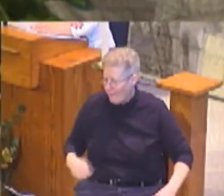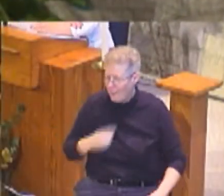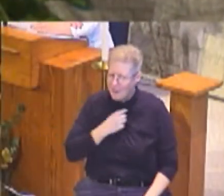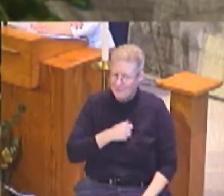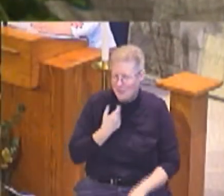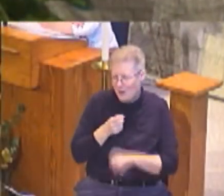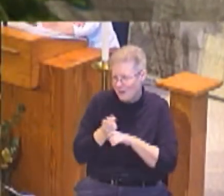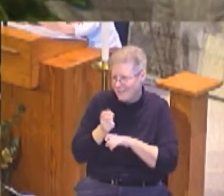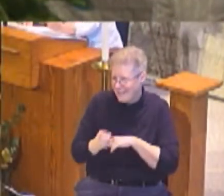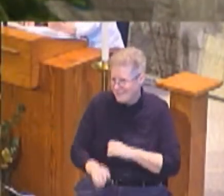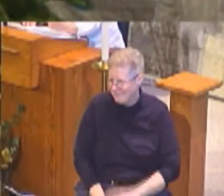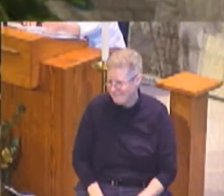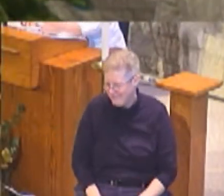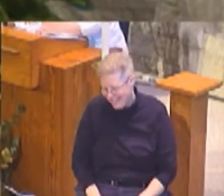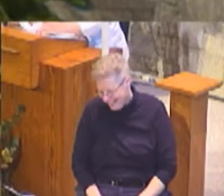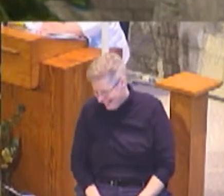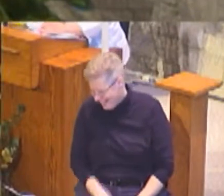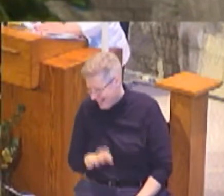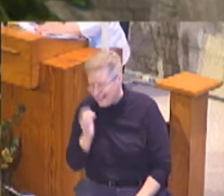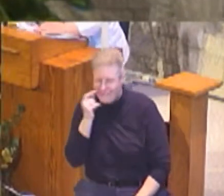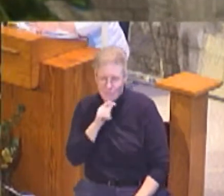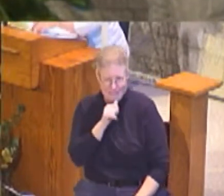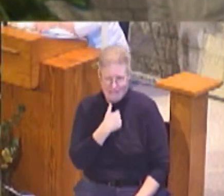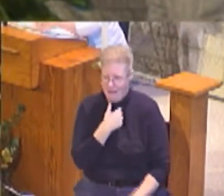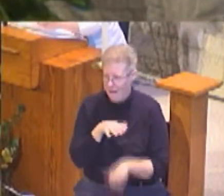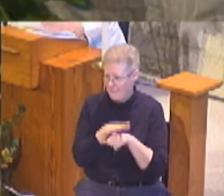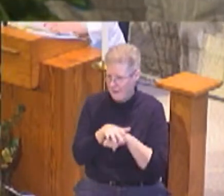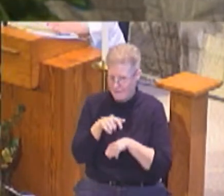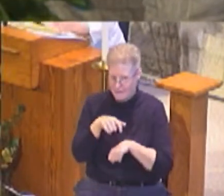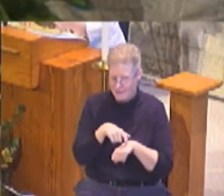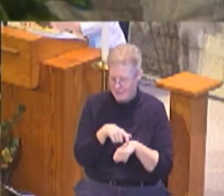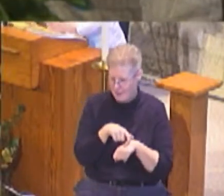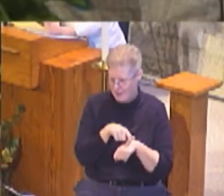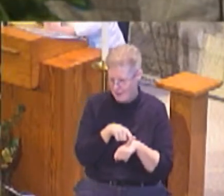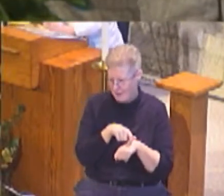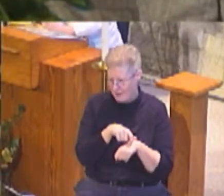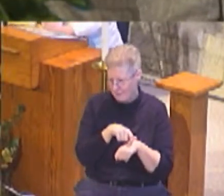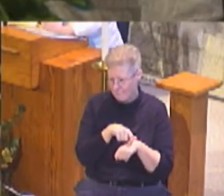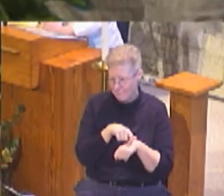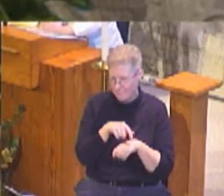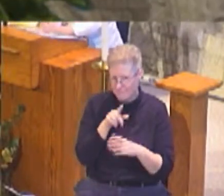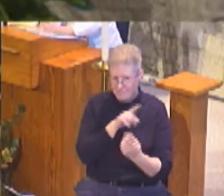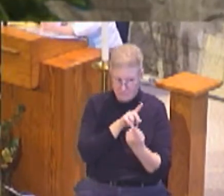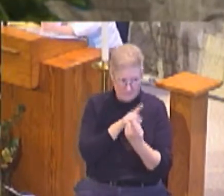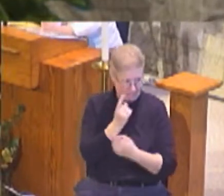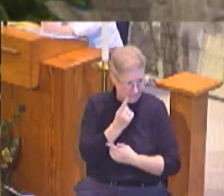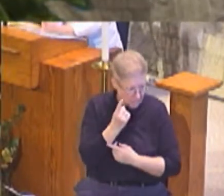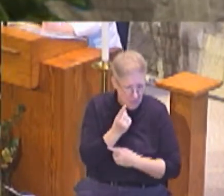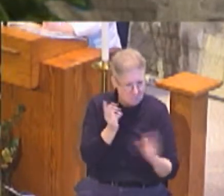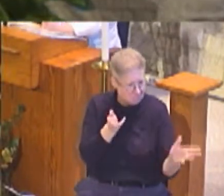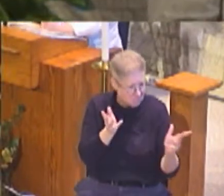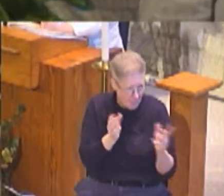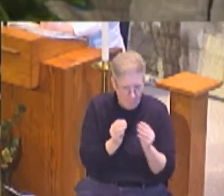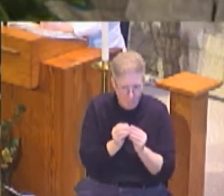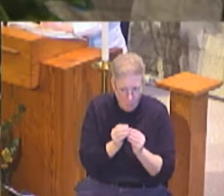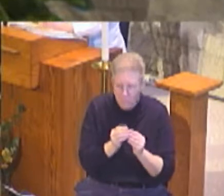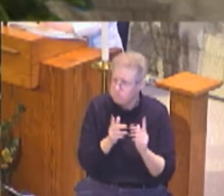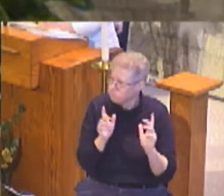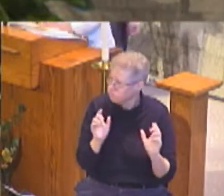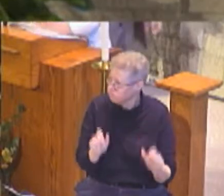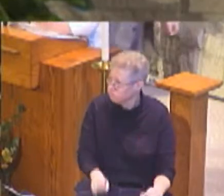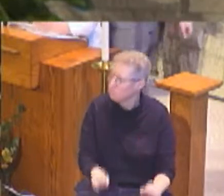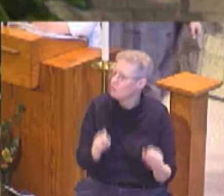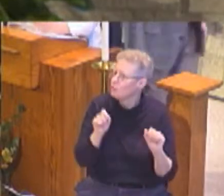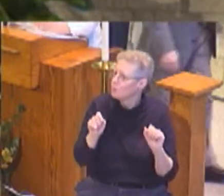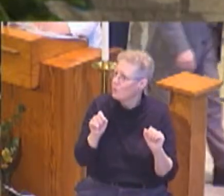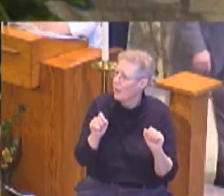kidding. If you didn't get enough time to greet the one you wanted to, you can